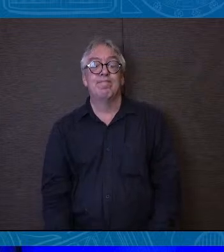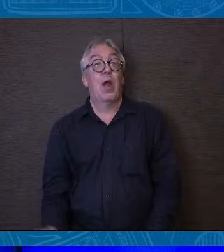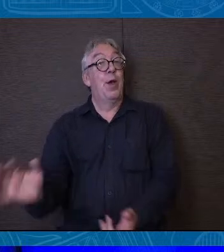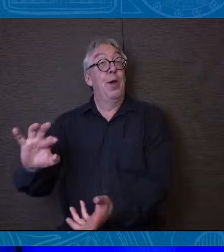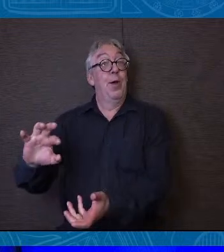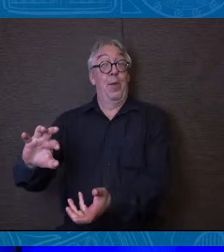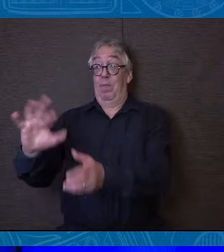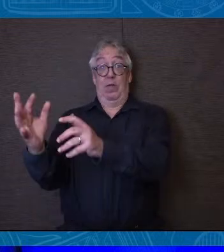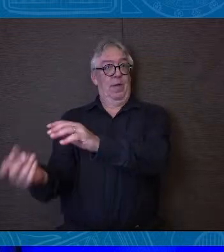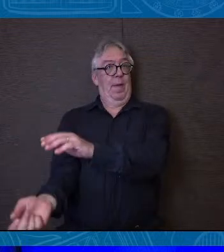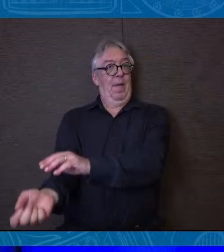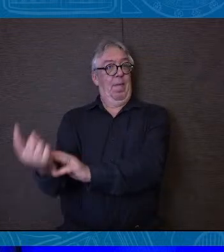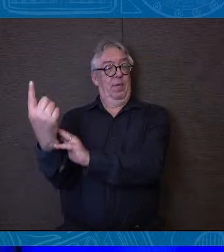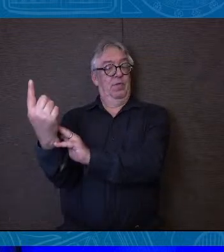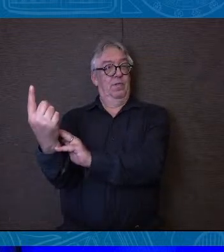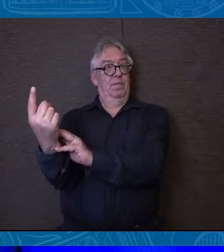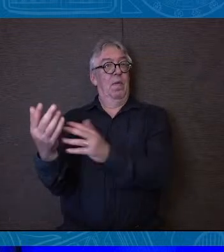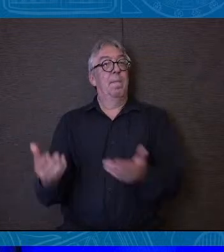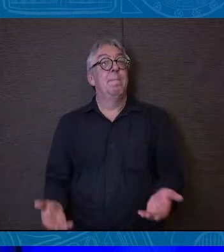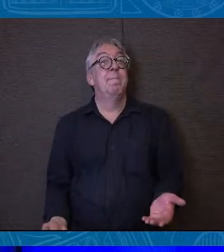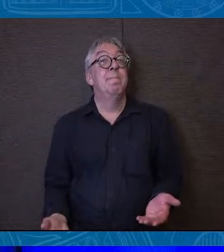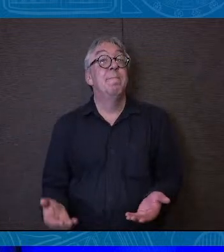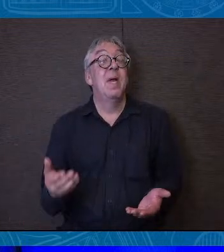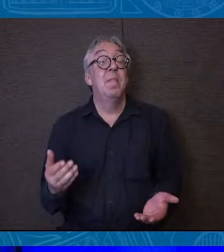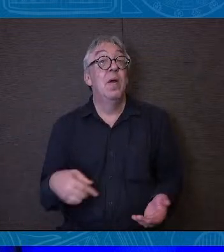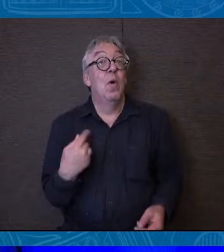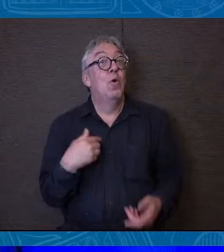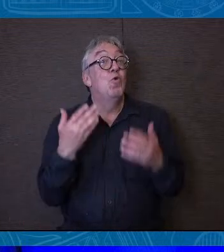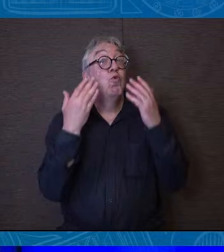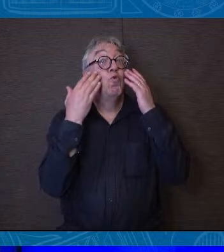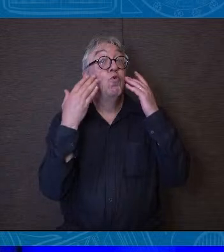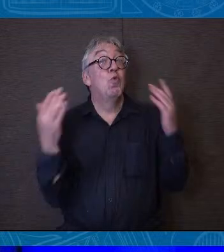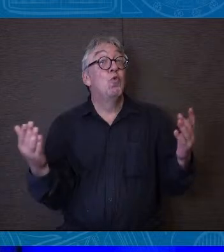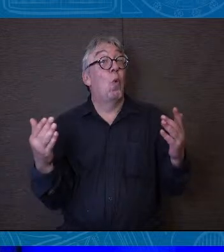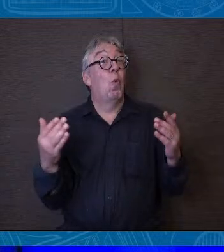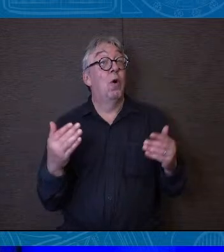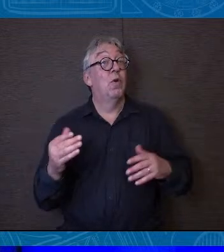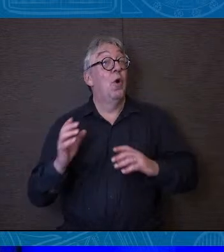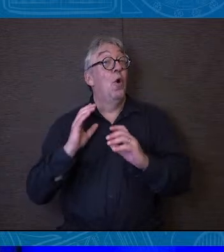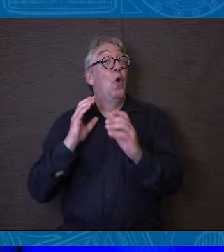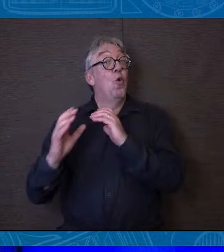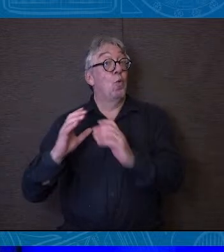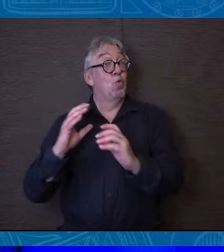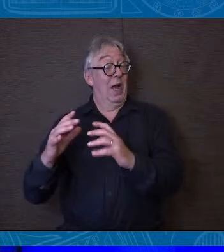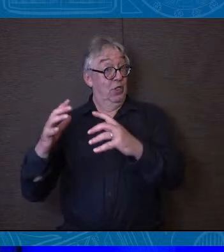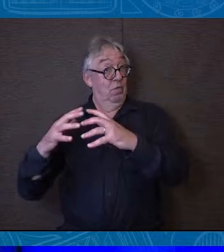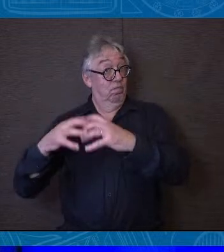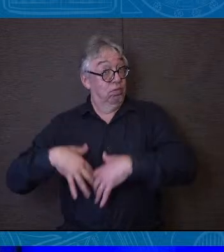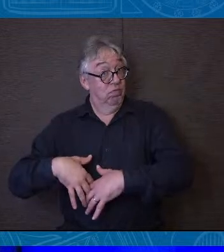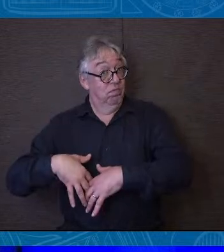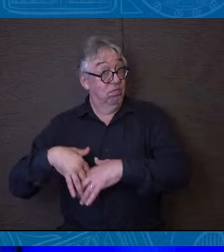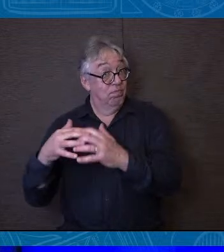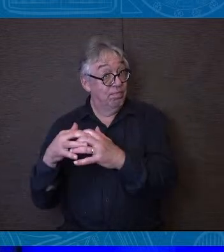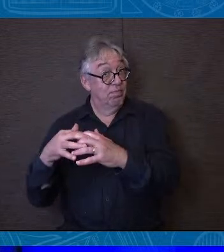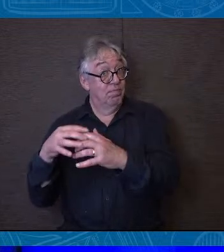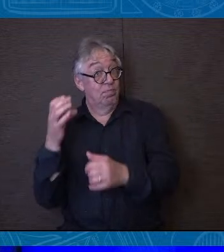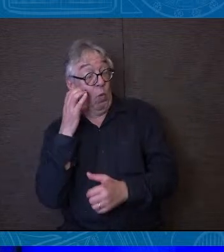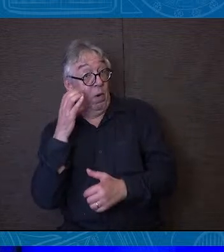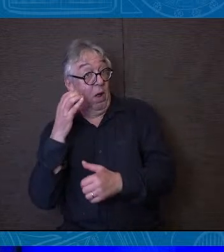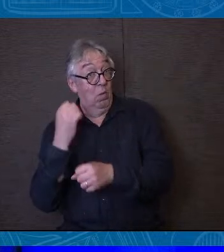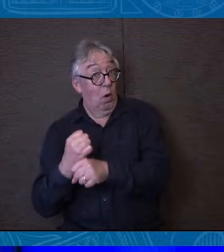clear picture of where the access networks are down. And the second, that is during the early warning